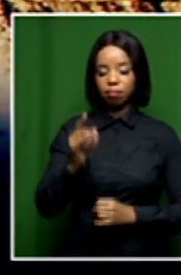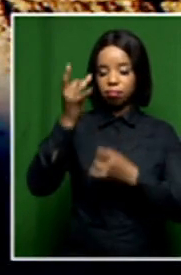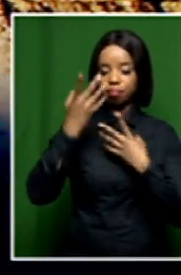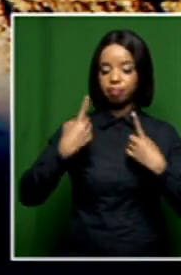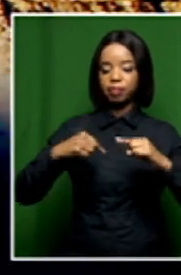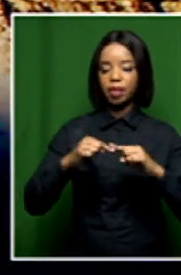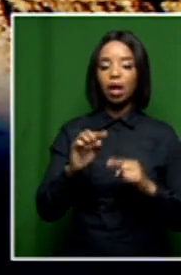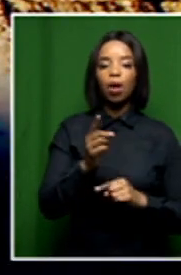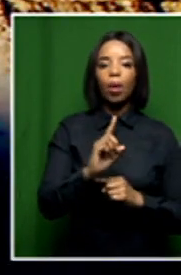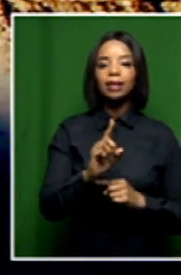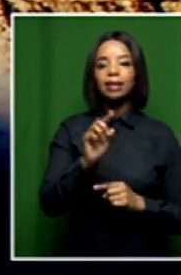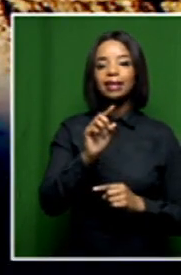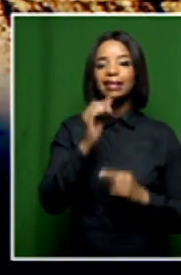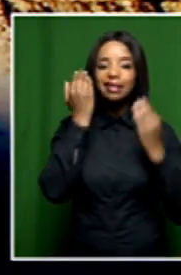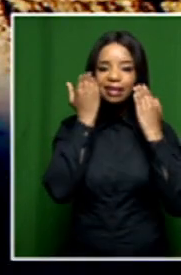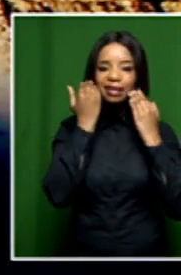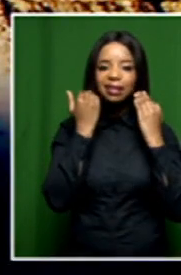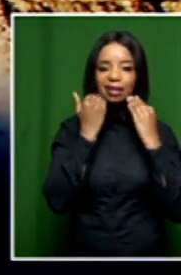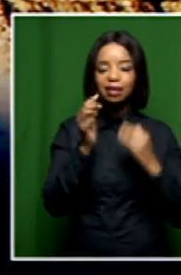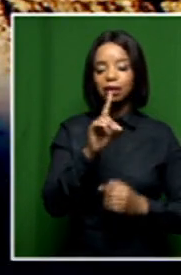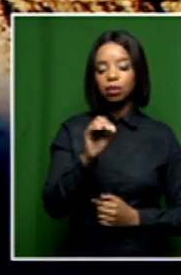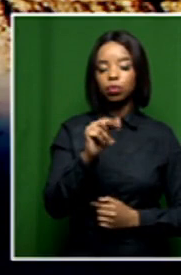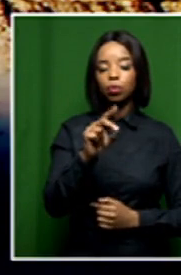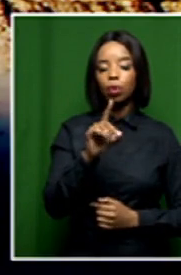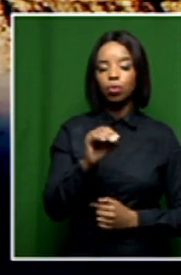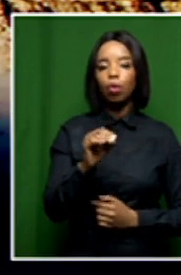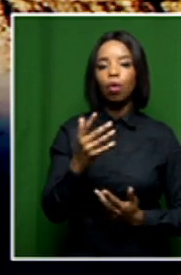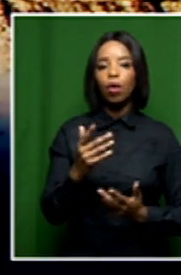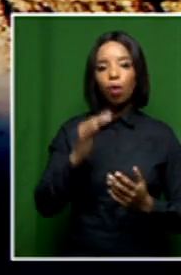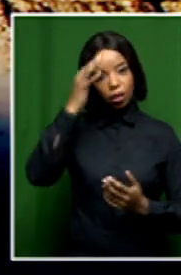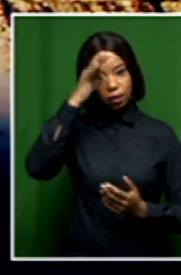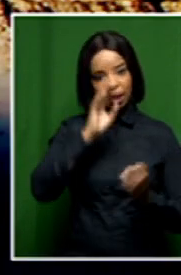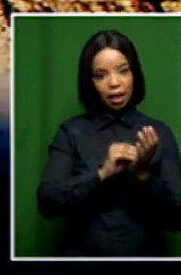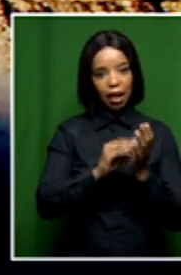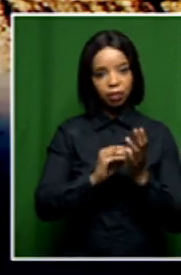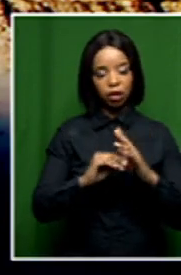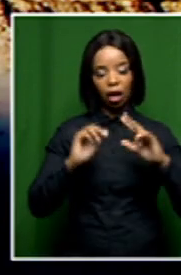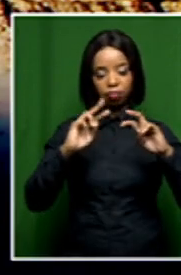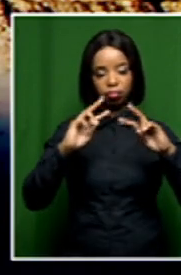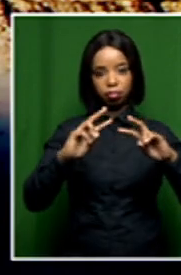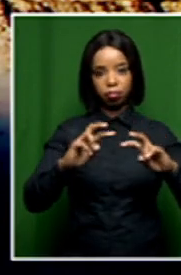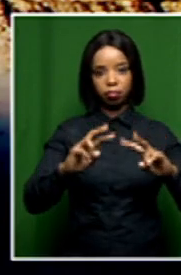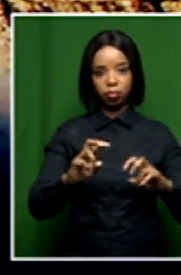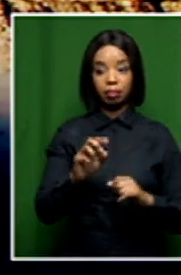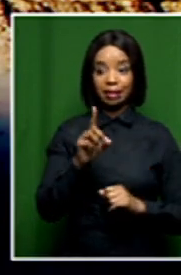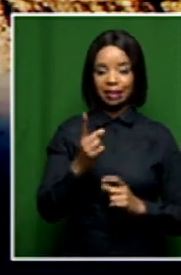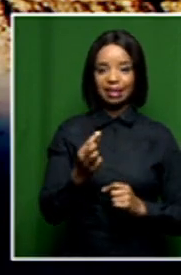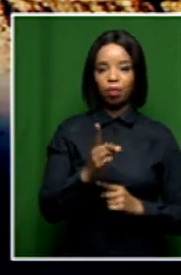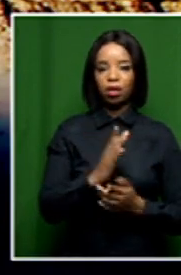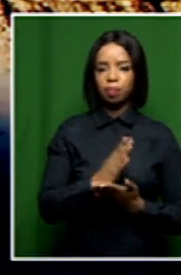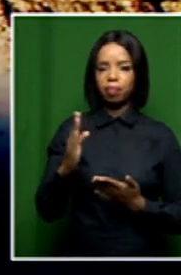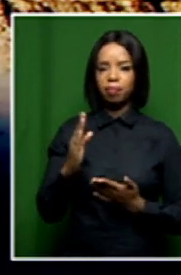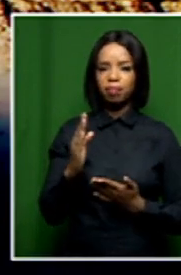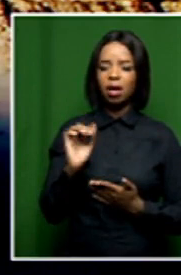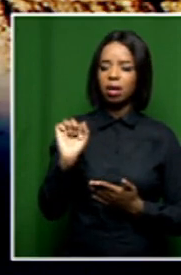the Commission of Inquiry into allegations of state capture, Justice Raymond Zondo, who dismissed the application by former Director